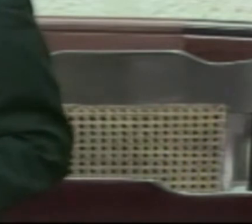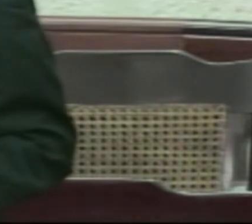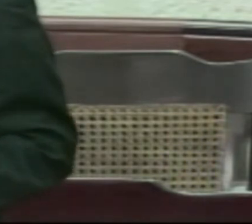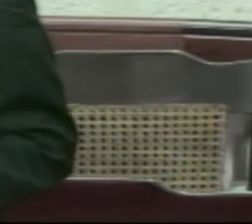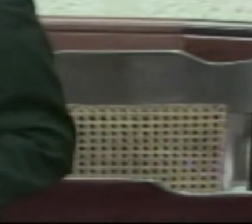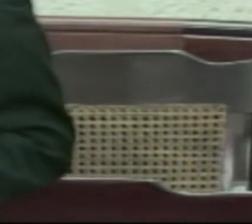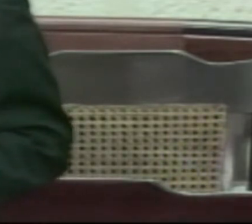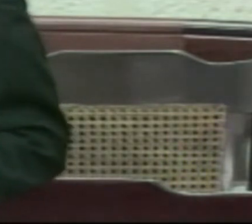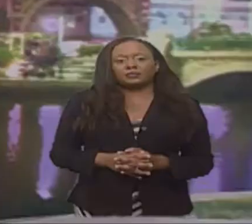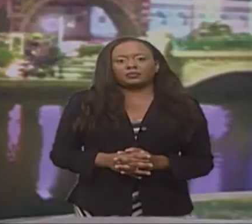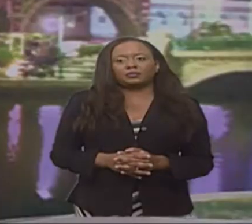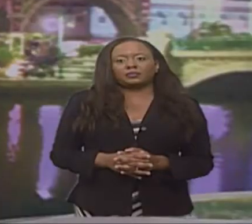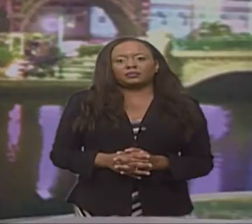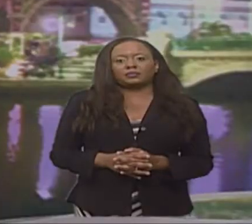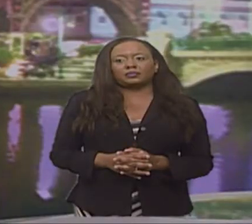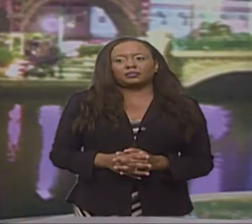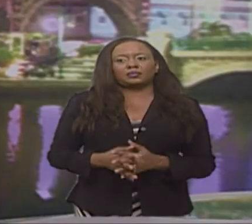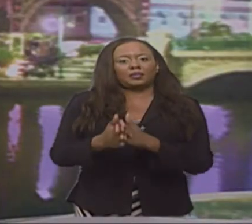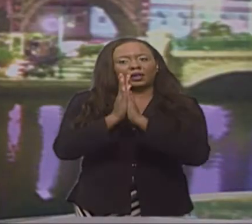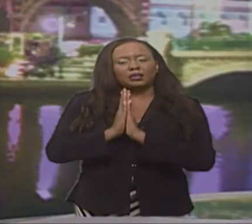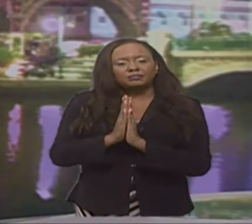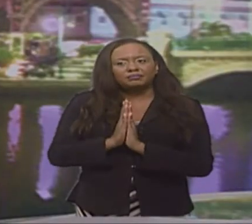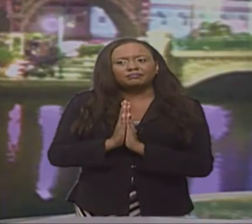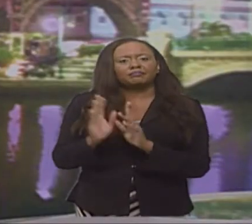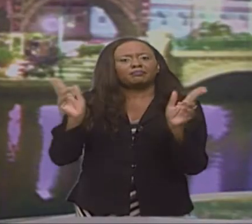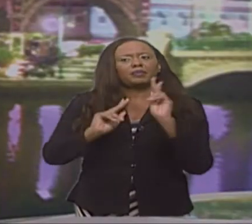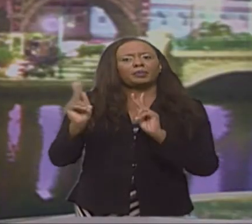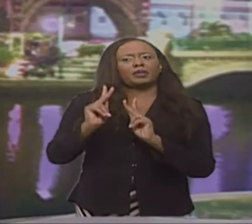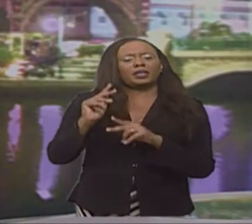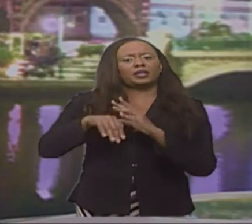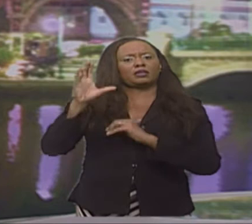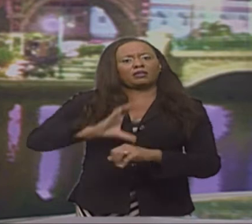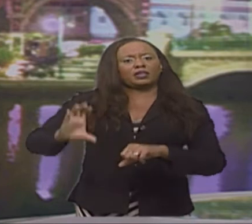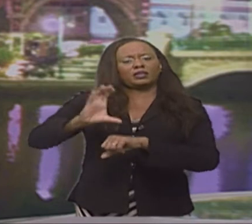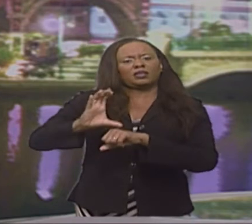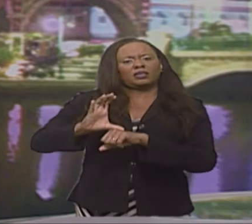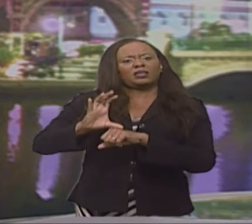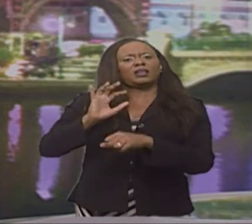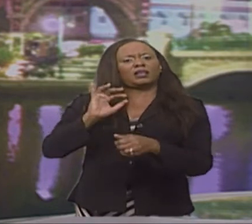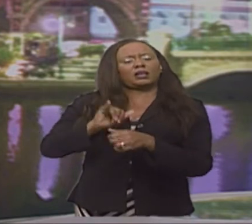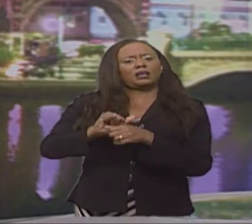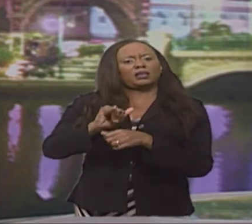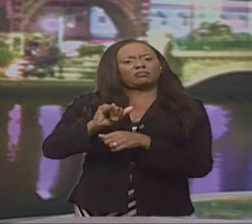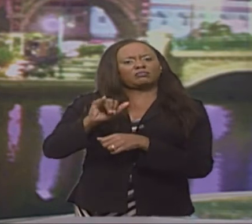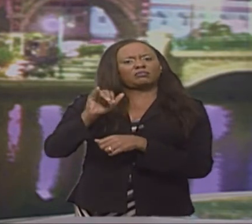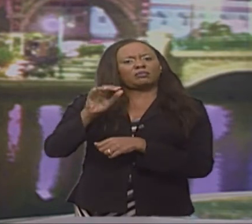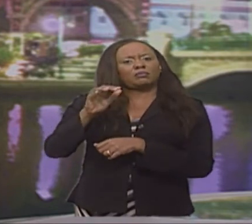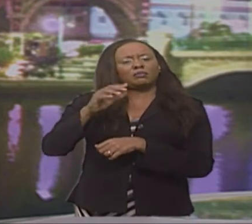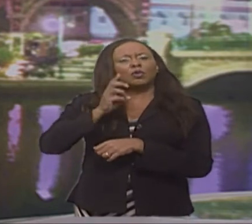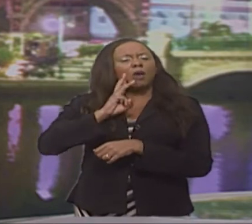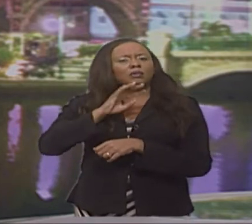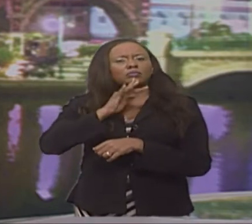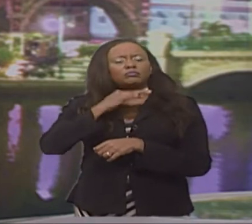pieces of equipment. An appeal tonight to those affected by the South Coast sewage problem to be patient as government implements